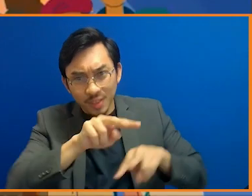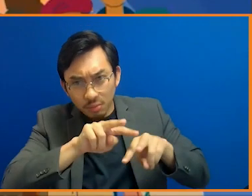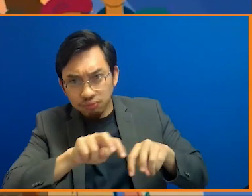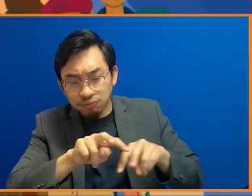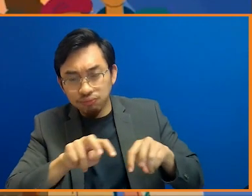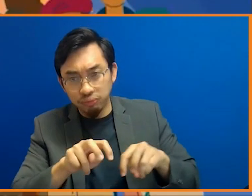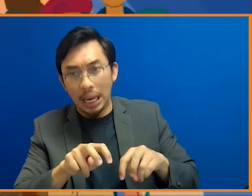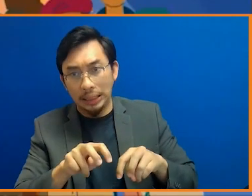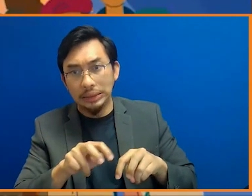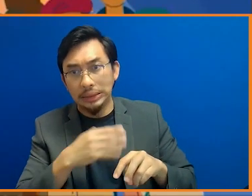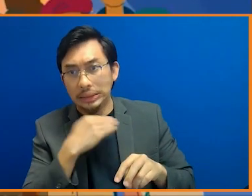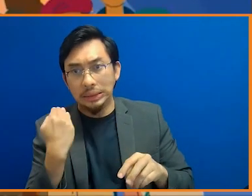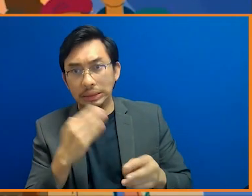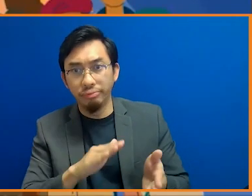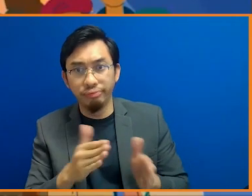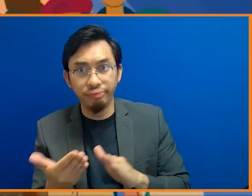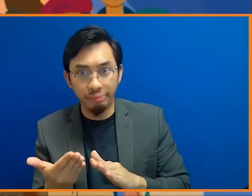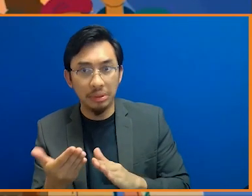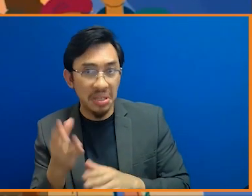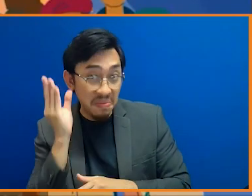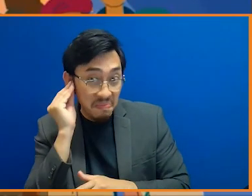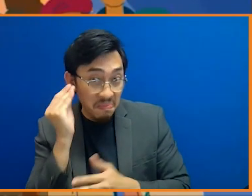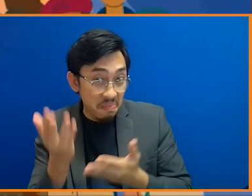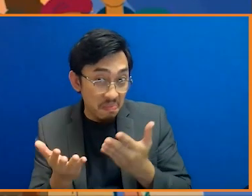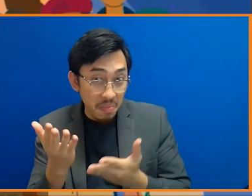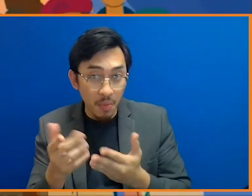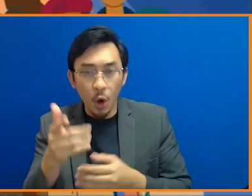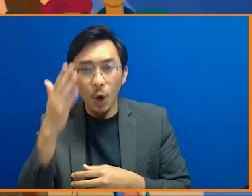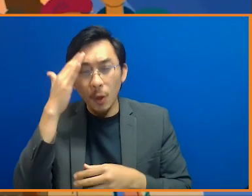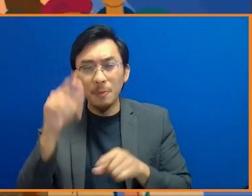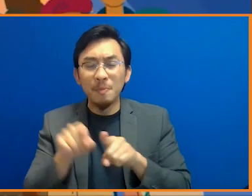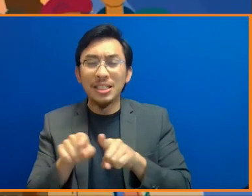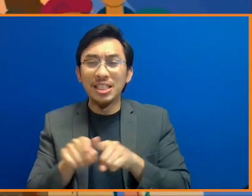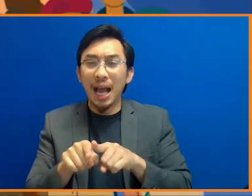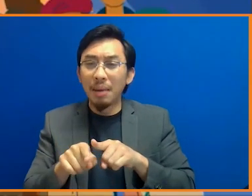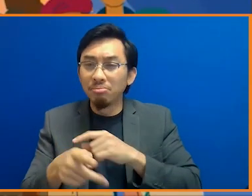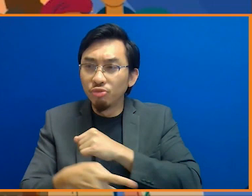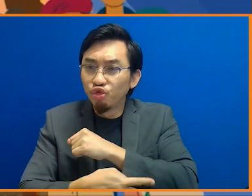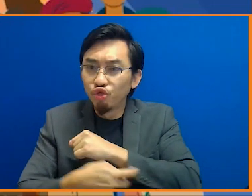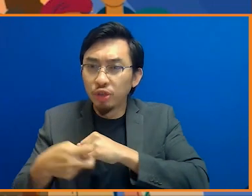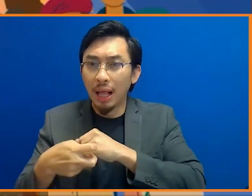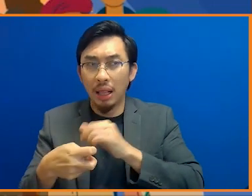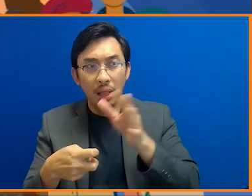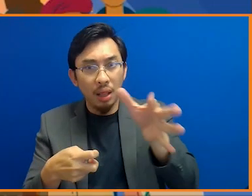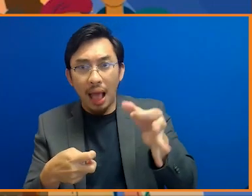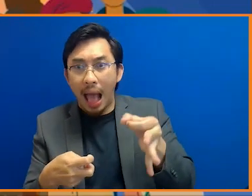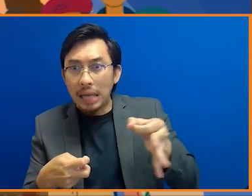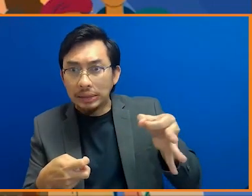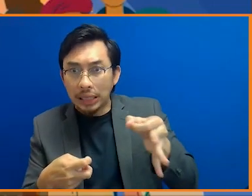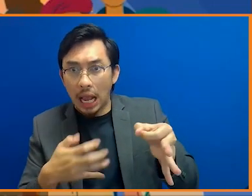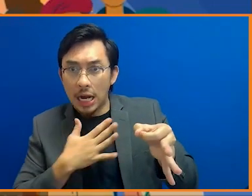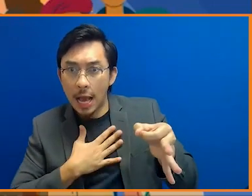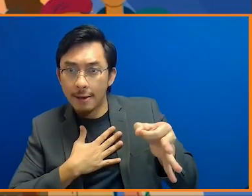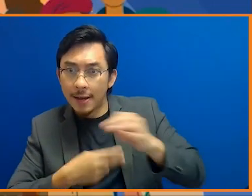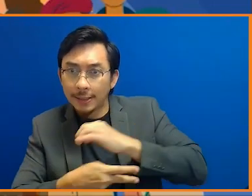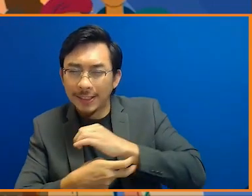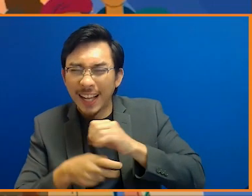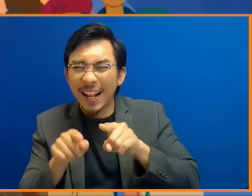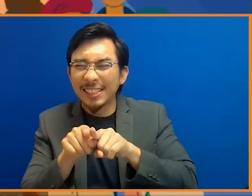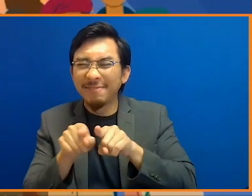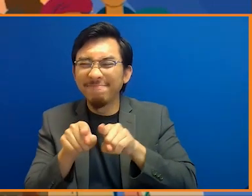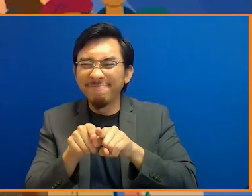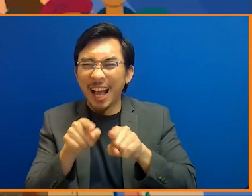people thought the researchers tried to steal something from the island.